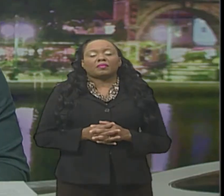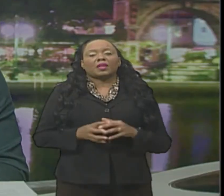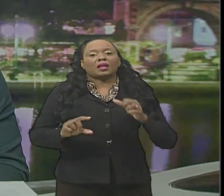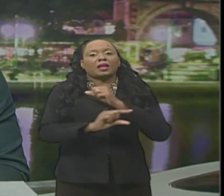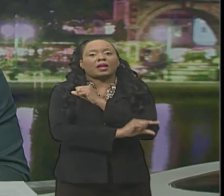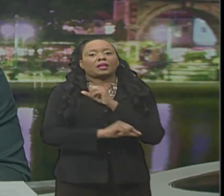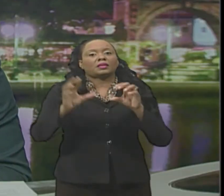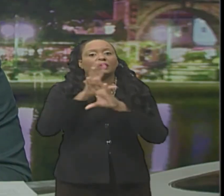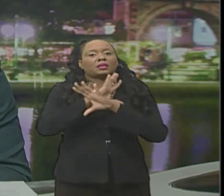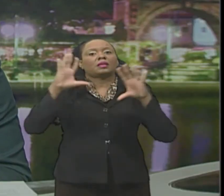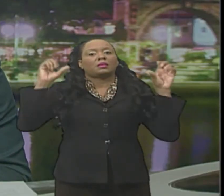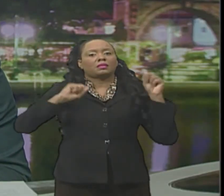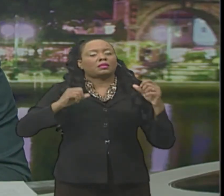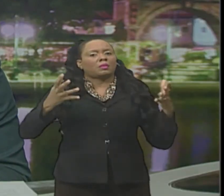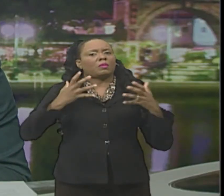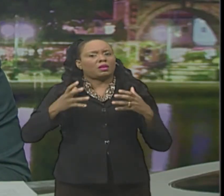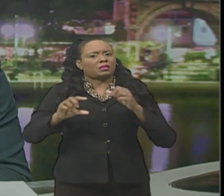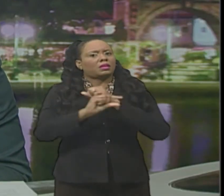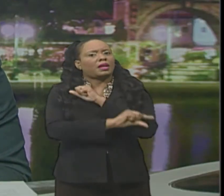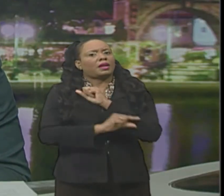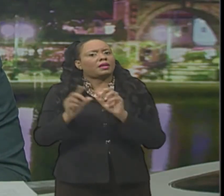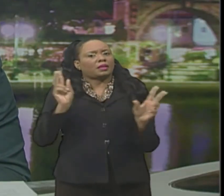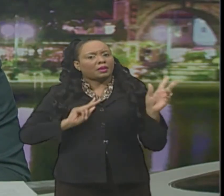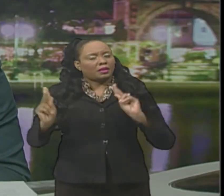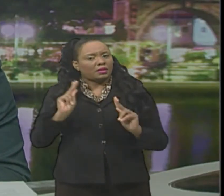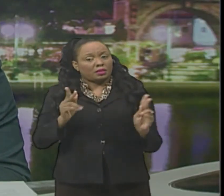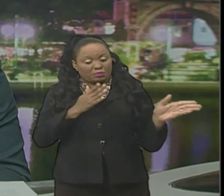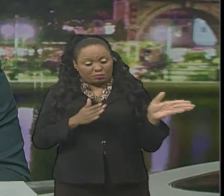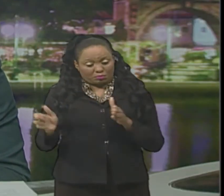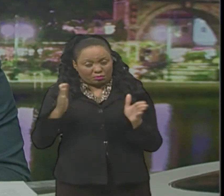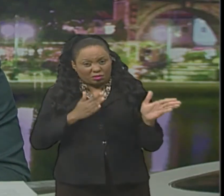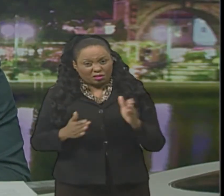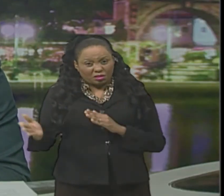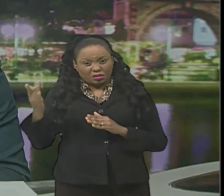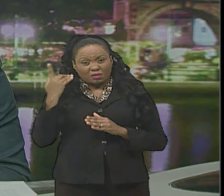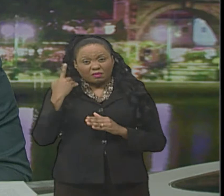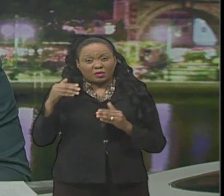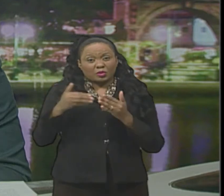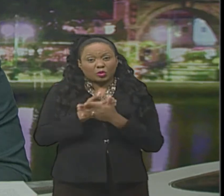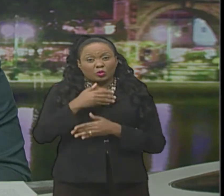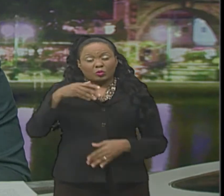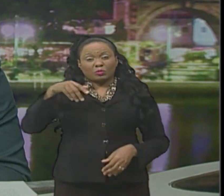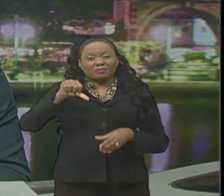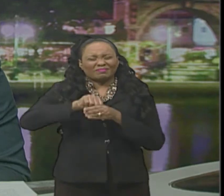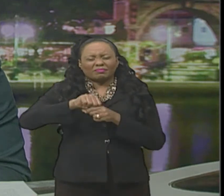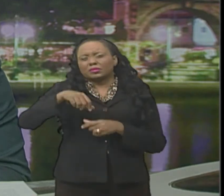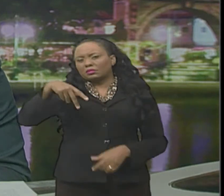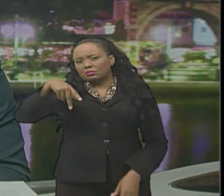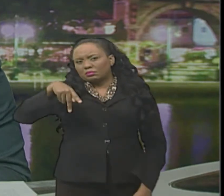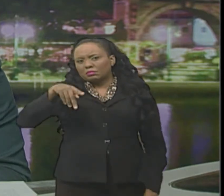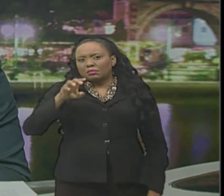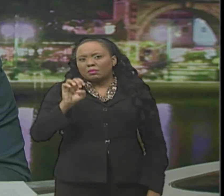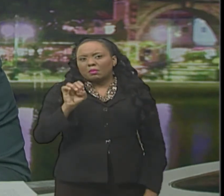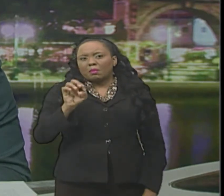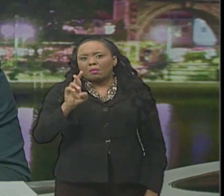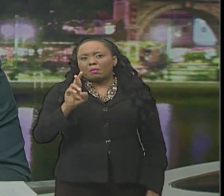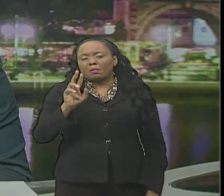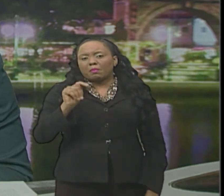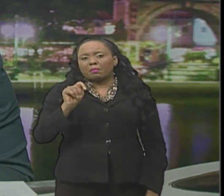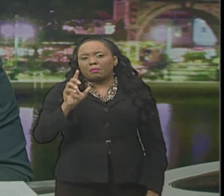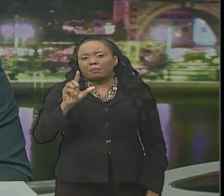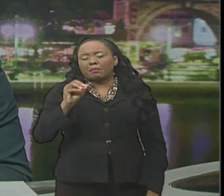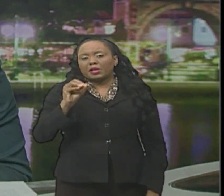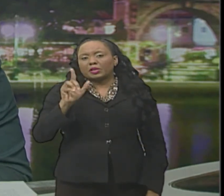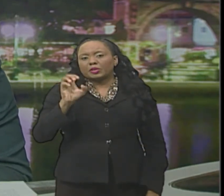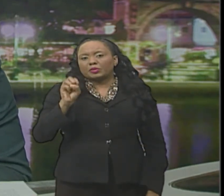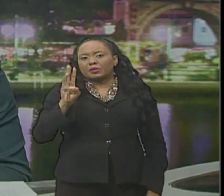Guyana's President David Granger wants Guyanese to prepare for the new petroleum economy. He has warned that if the country is not careful,